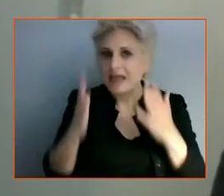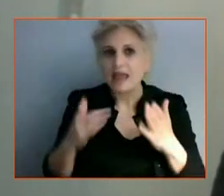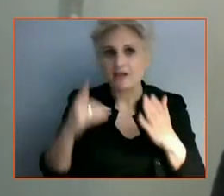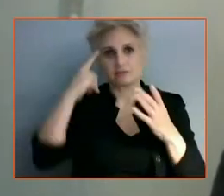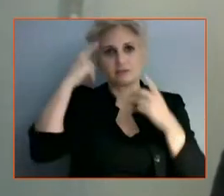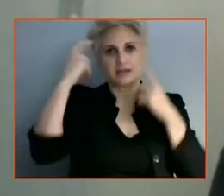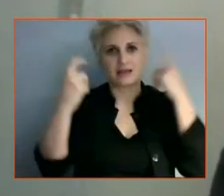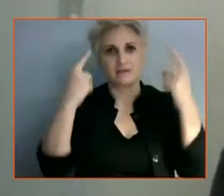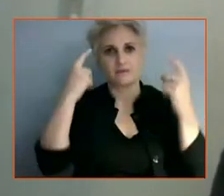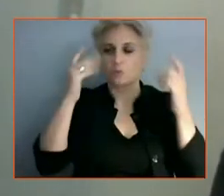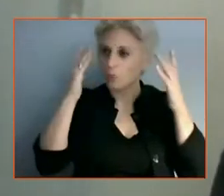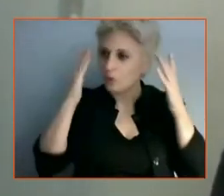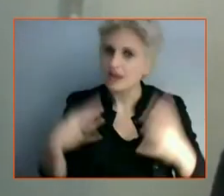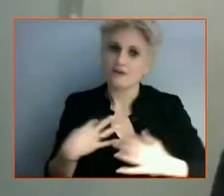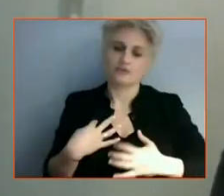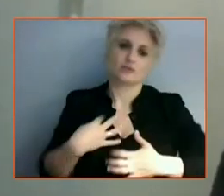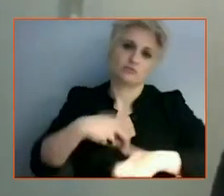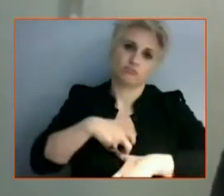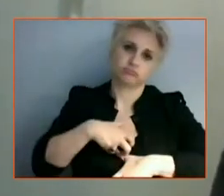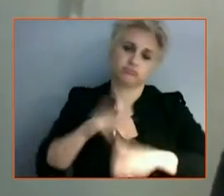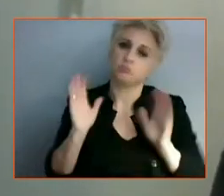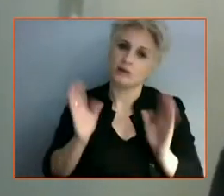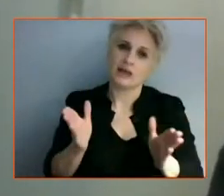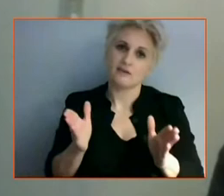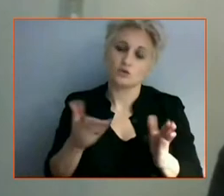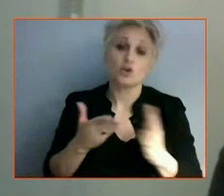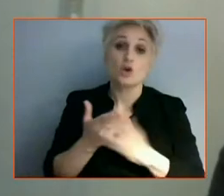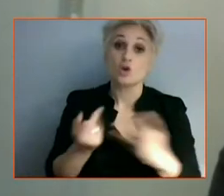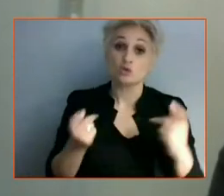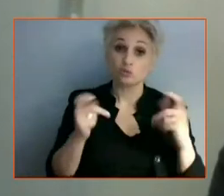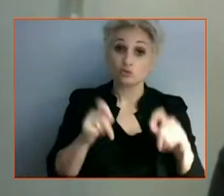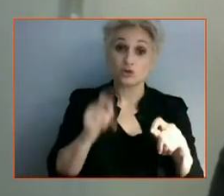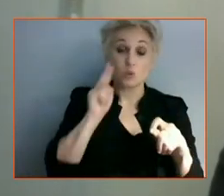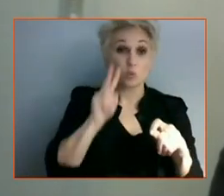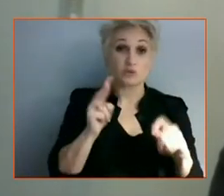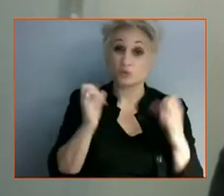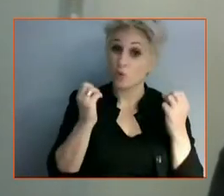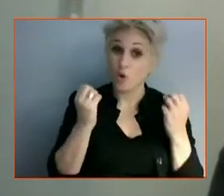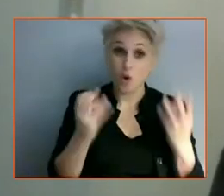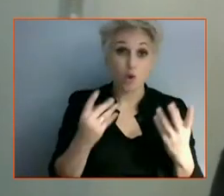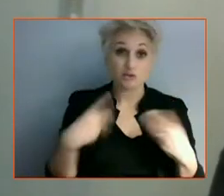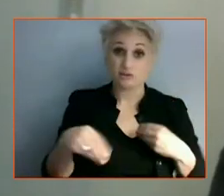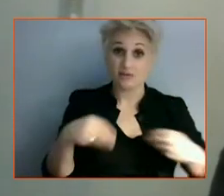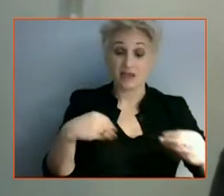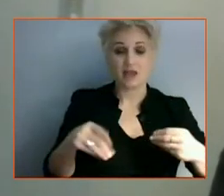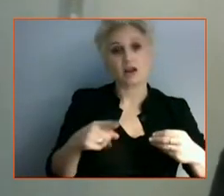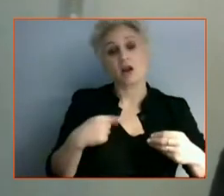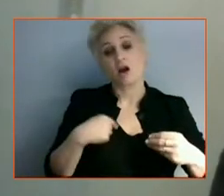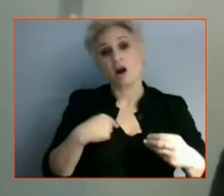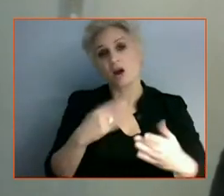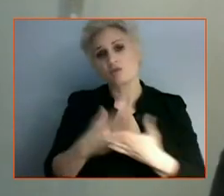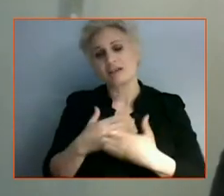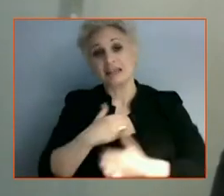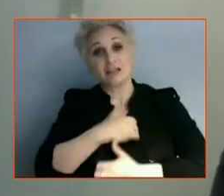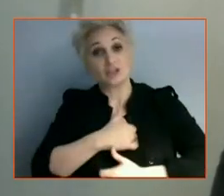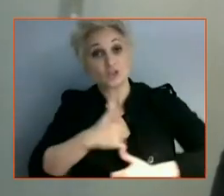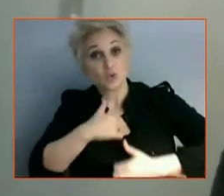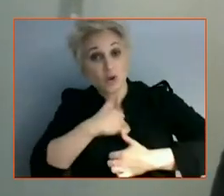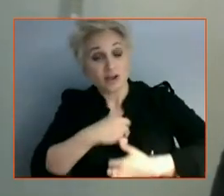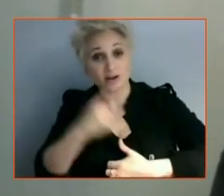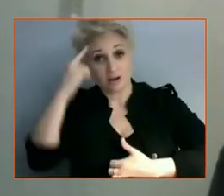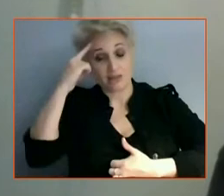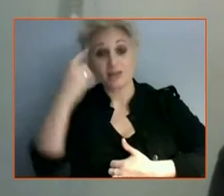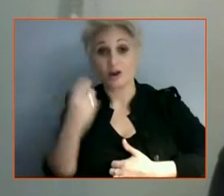things differently. We saw a lot of that during lockdown, and I certainly enjoyed it. I'm sure many of the others on this panel discussion tonight did